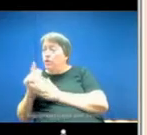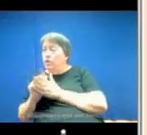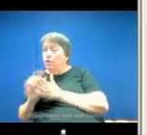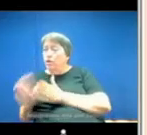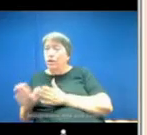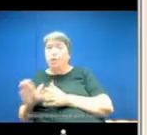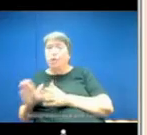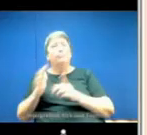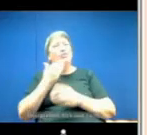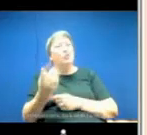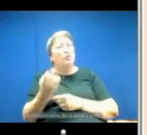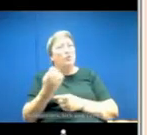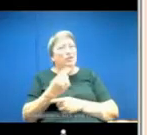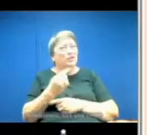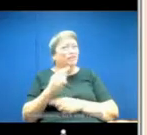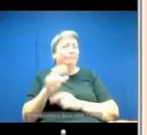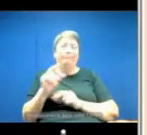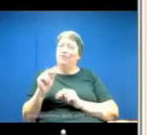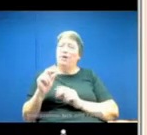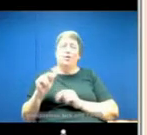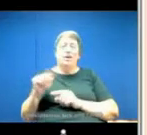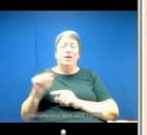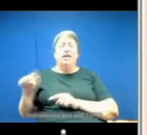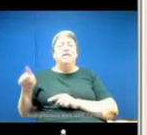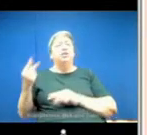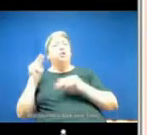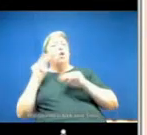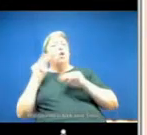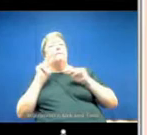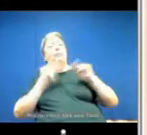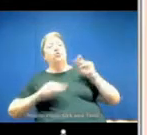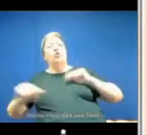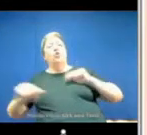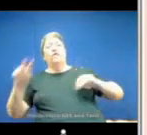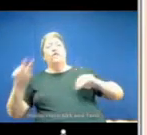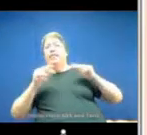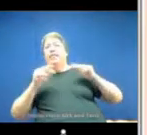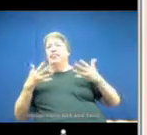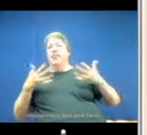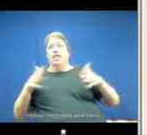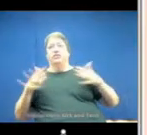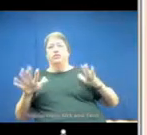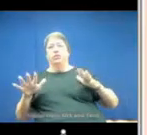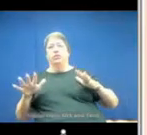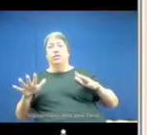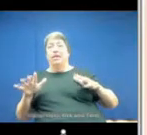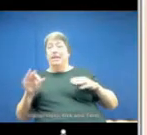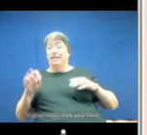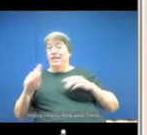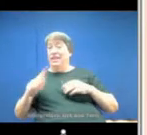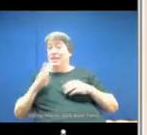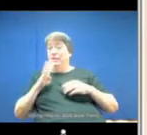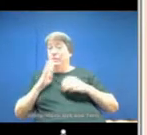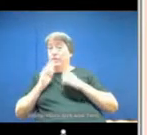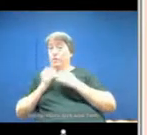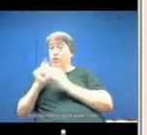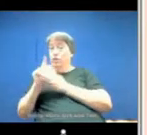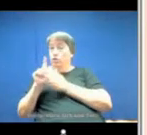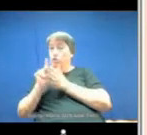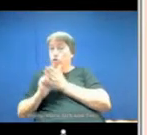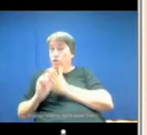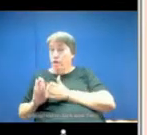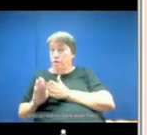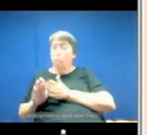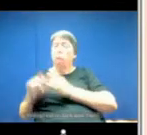the plaintiff would be there as an observer only. They may talk to their attorney on breaks, but they don't